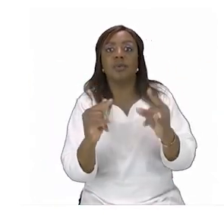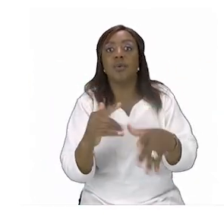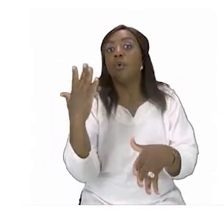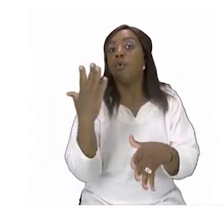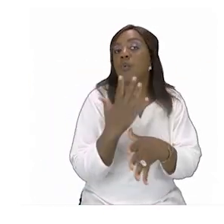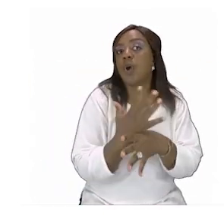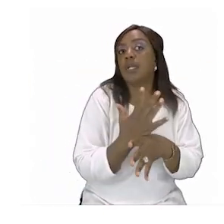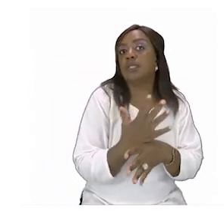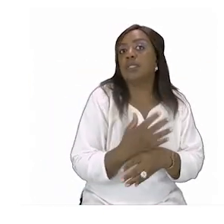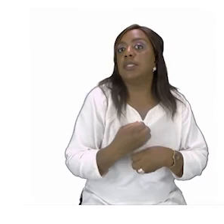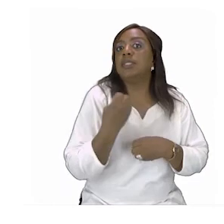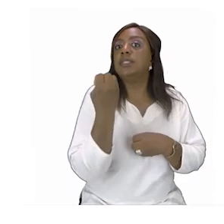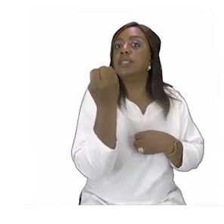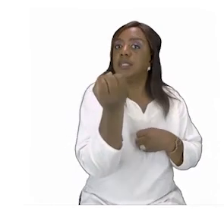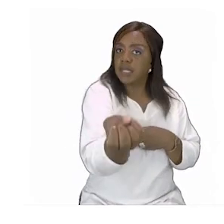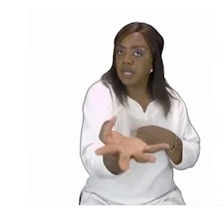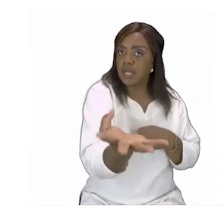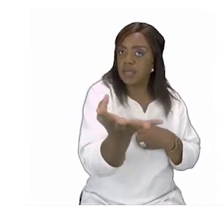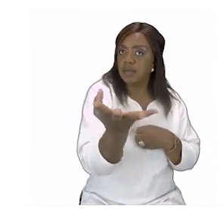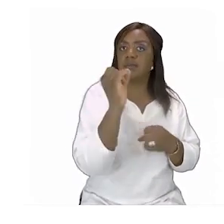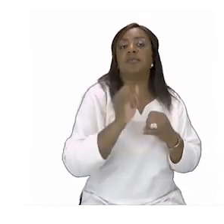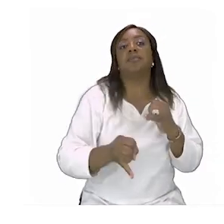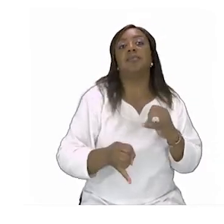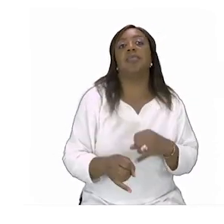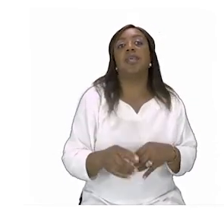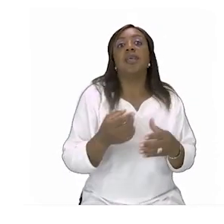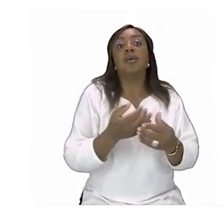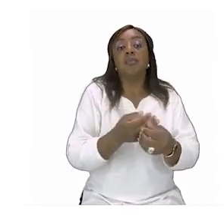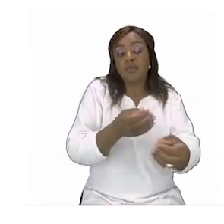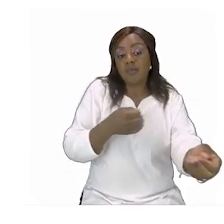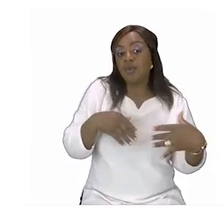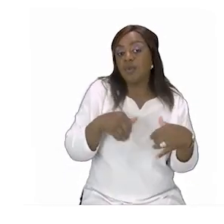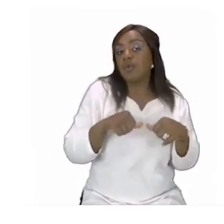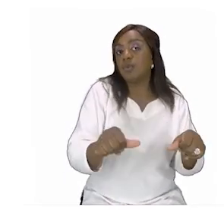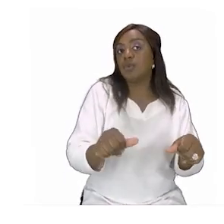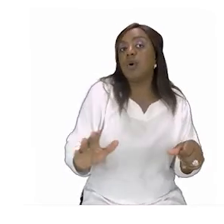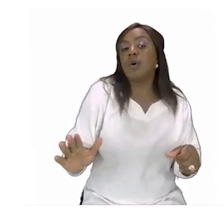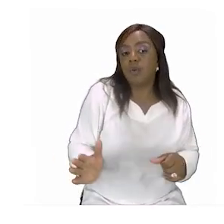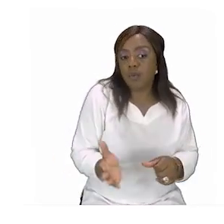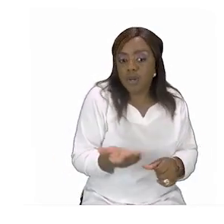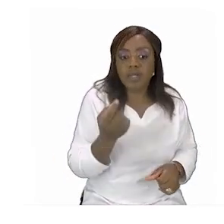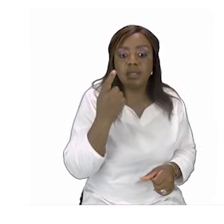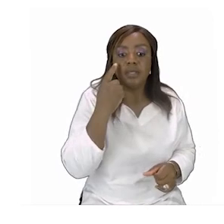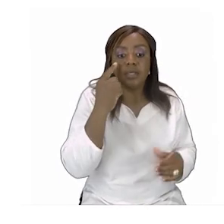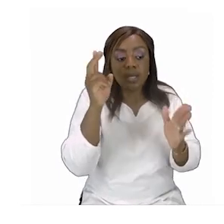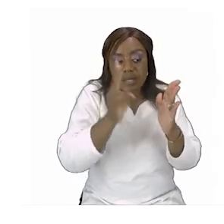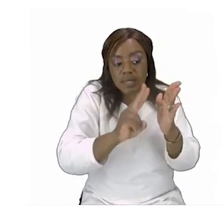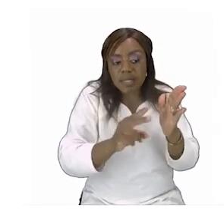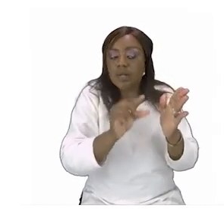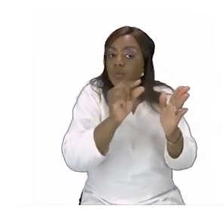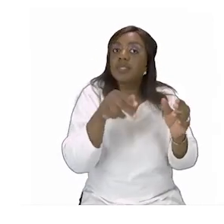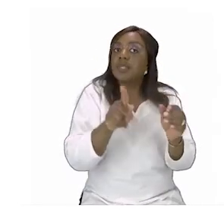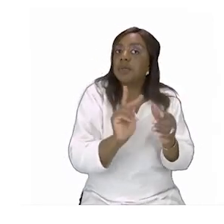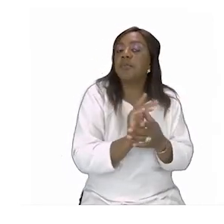works, and gives. Before we continue, we want to first read these words together so